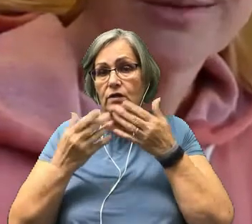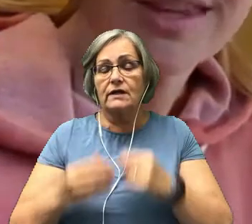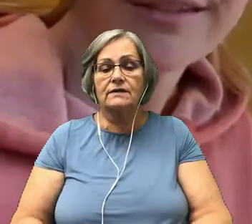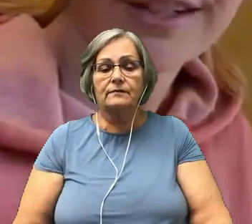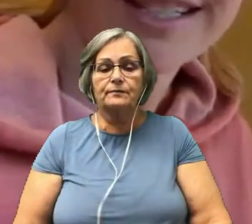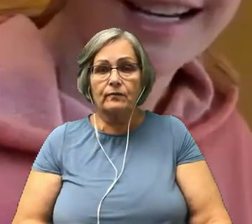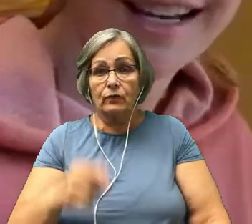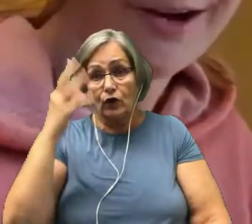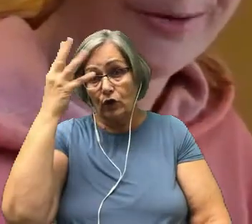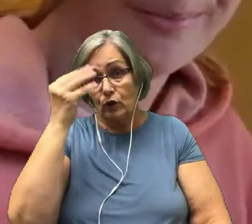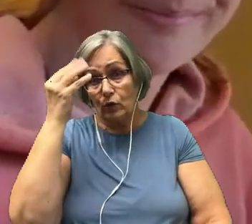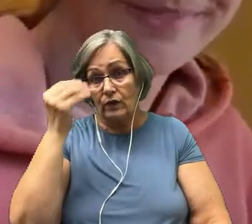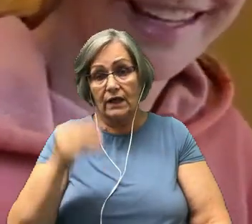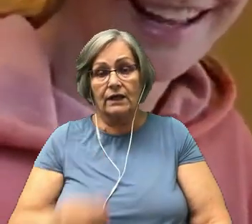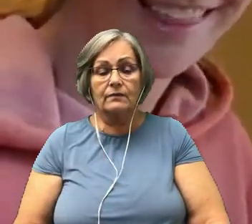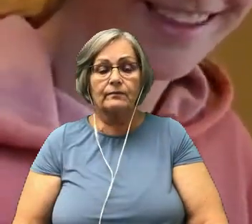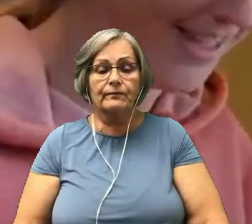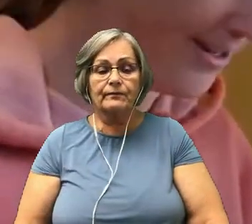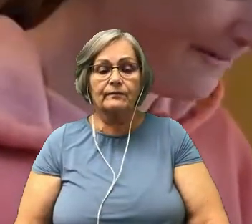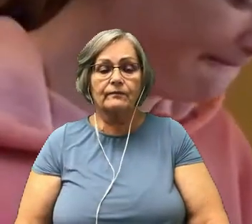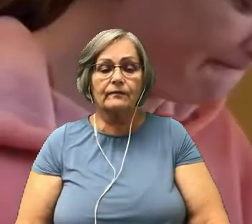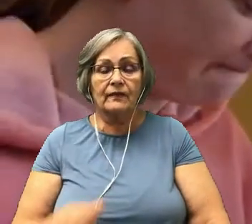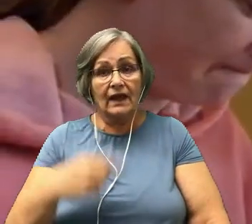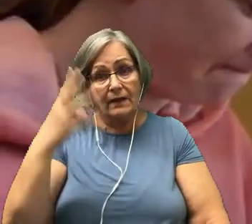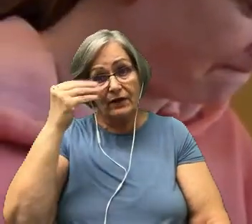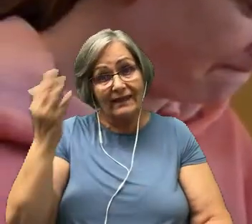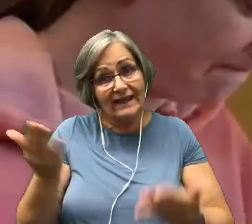You think for a second at home, and I'll think here.